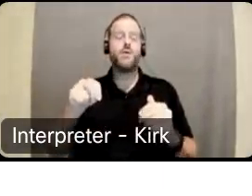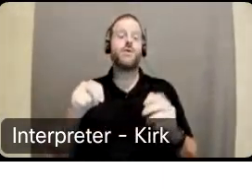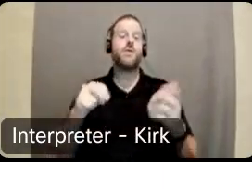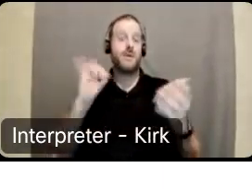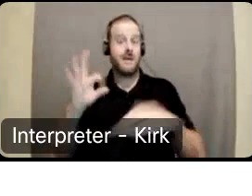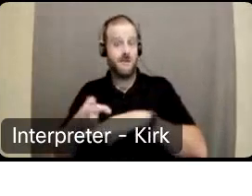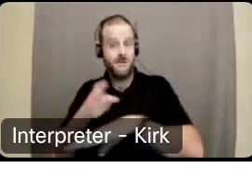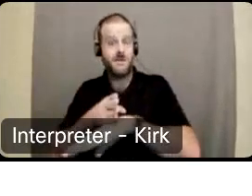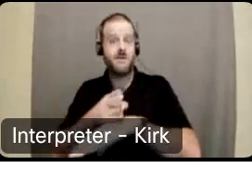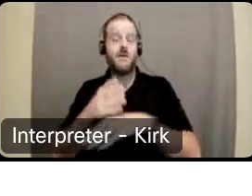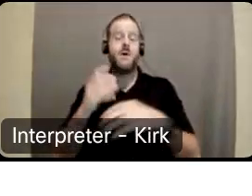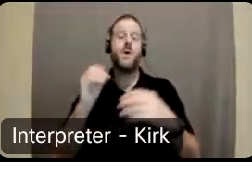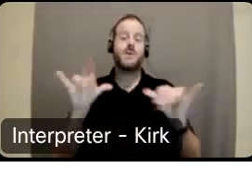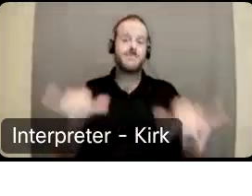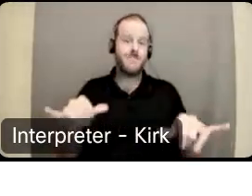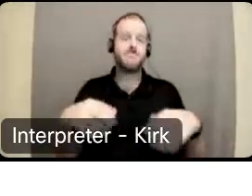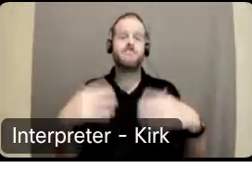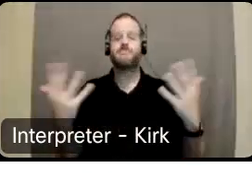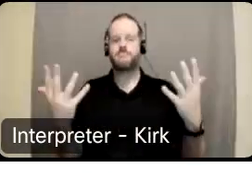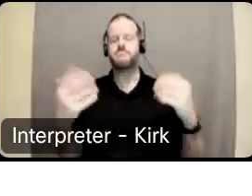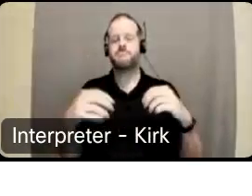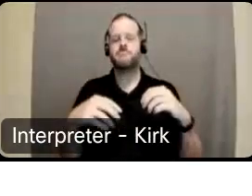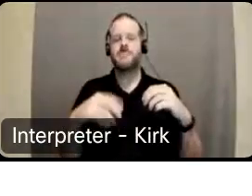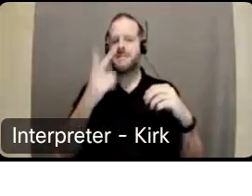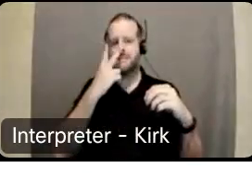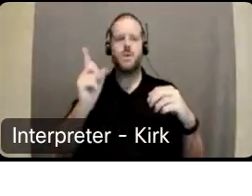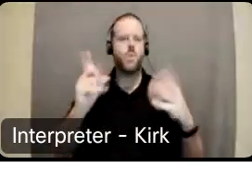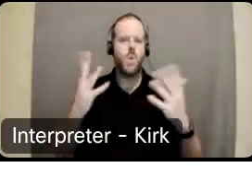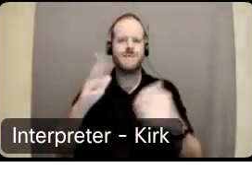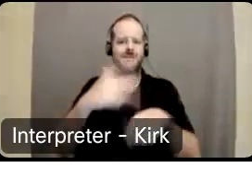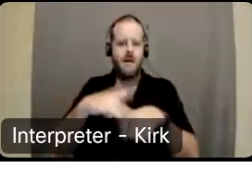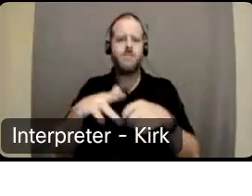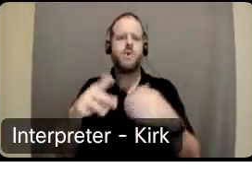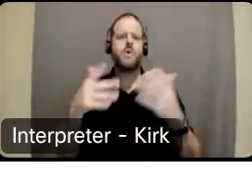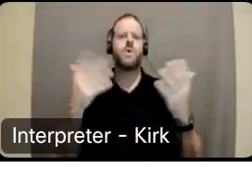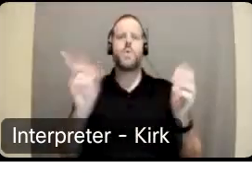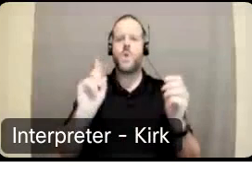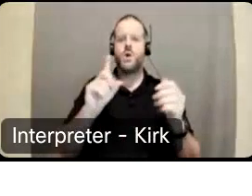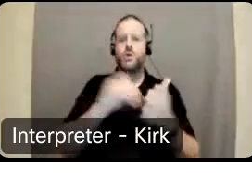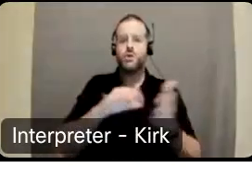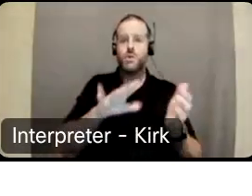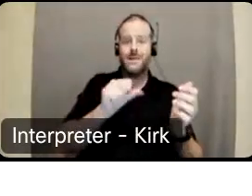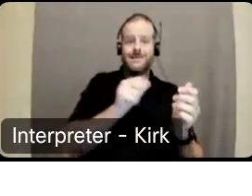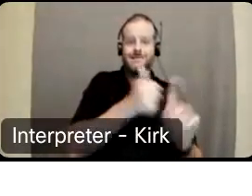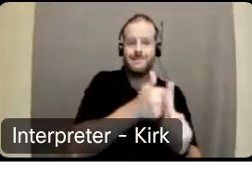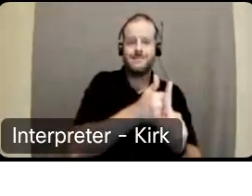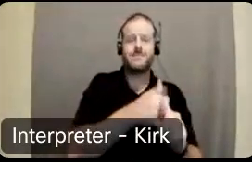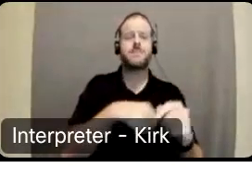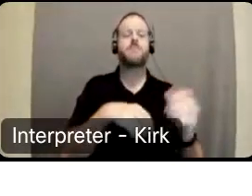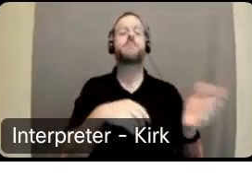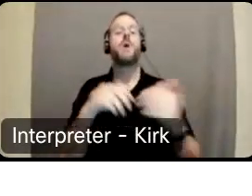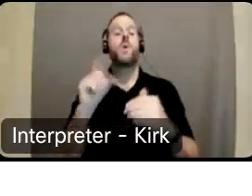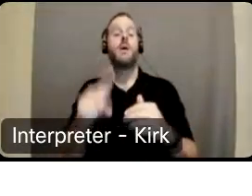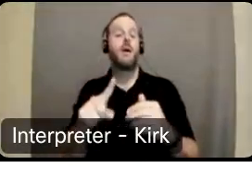might be provided or where your students are broadly in reading. We do ask specifically about reading